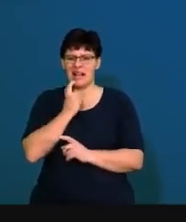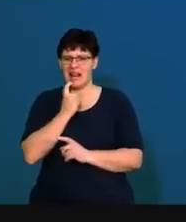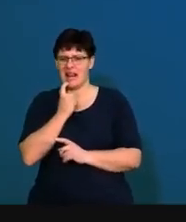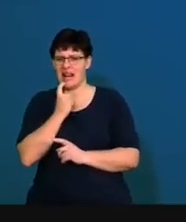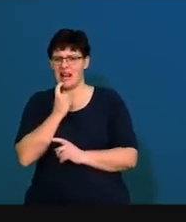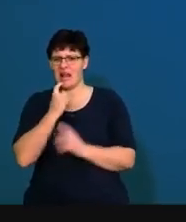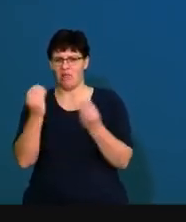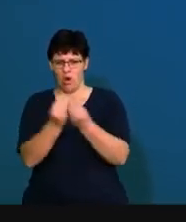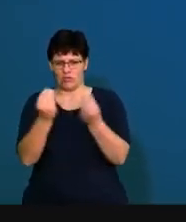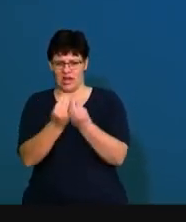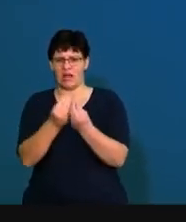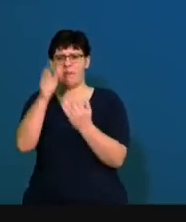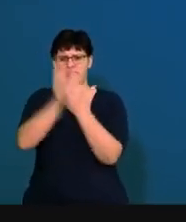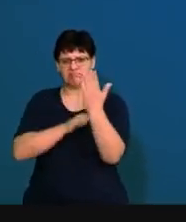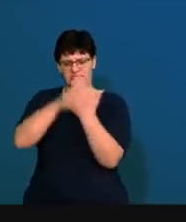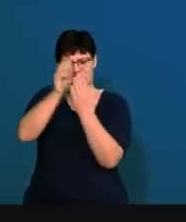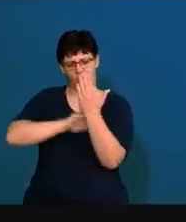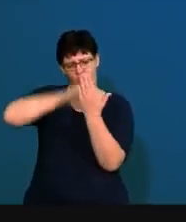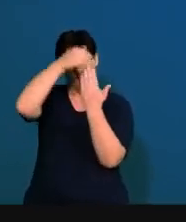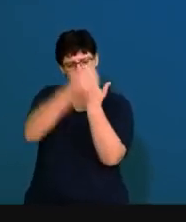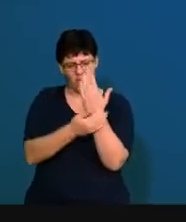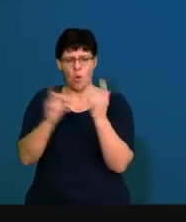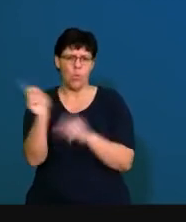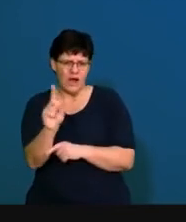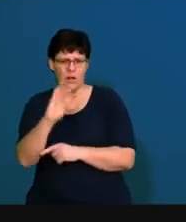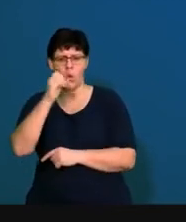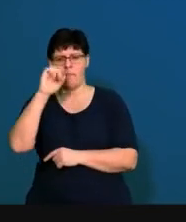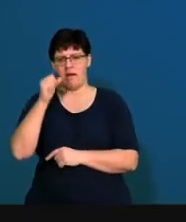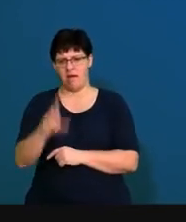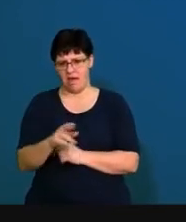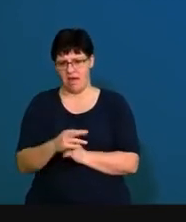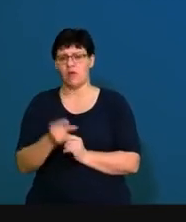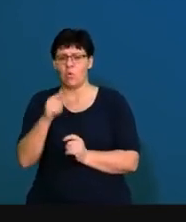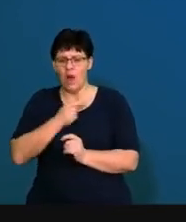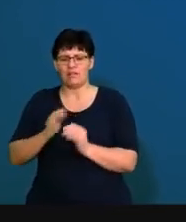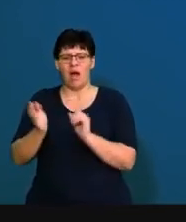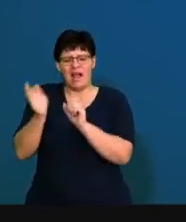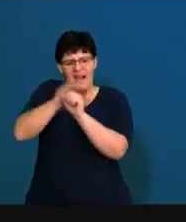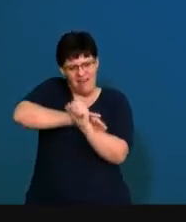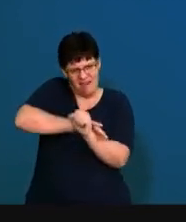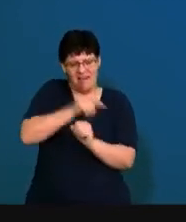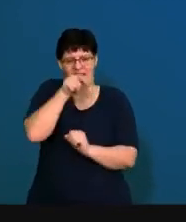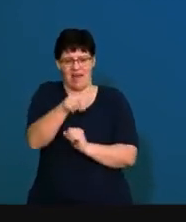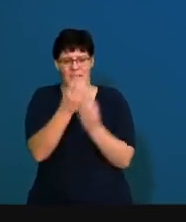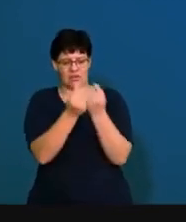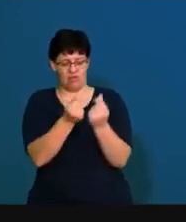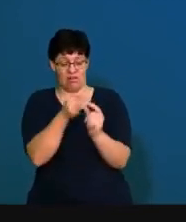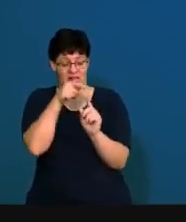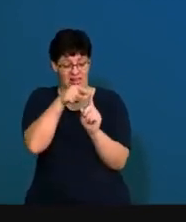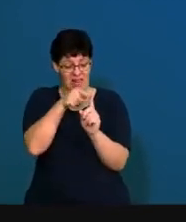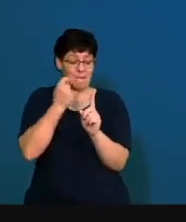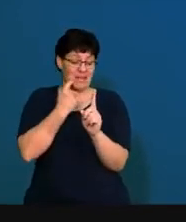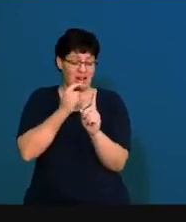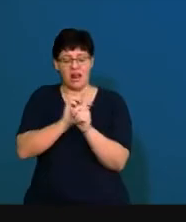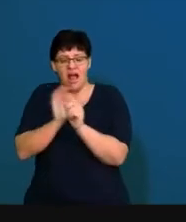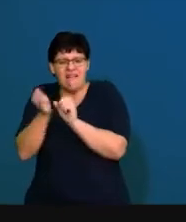part of the question, or of the statement, rather, to say we want to plate or to cover a certain material with